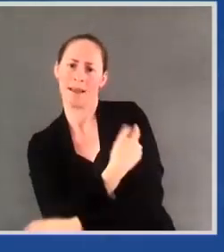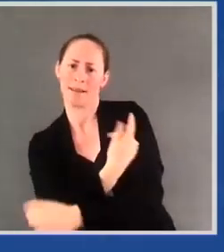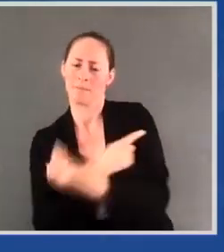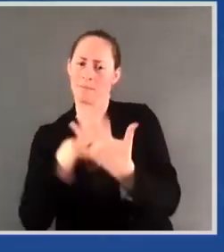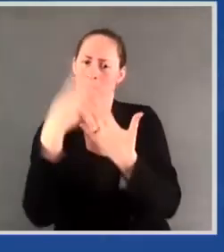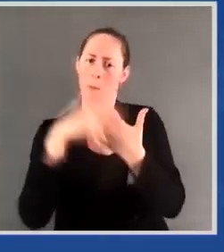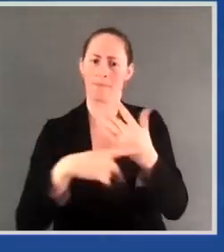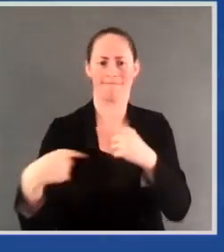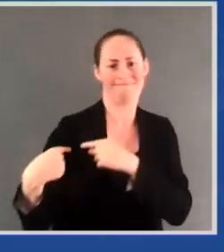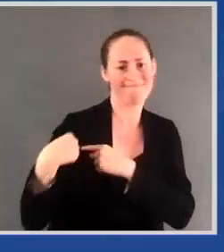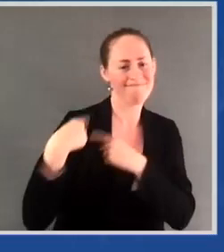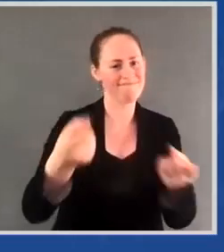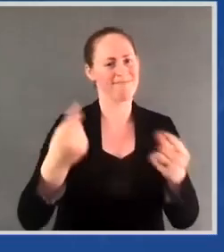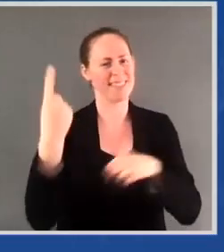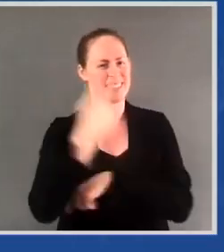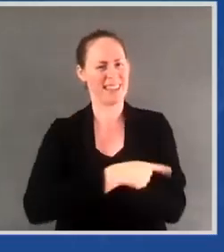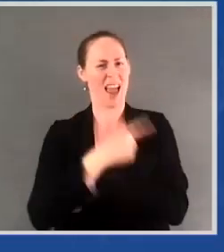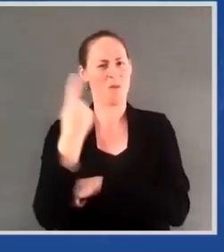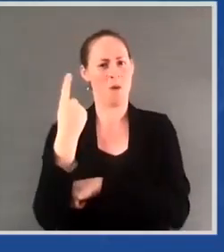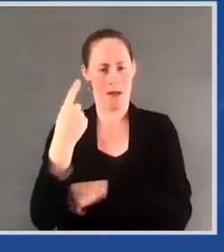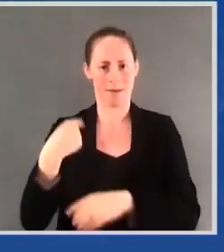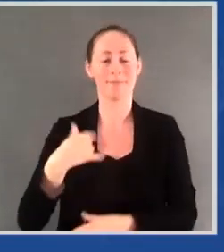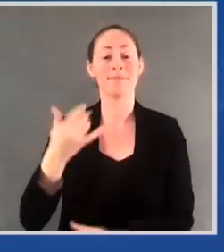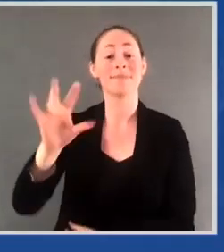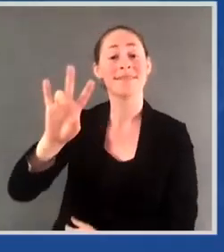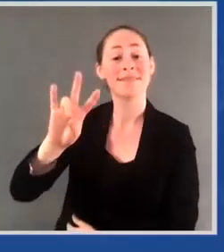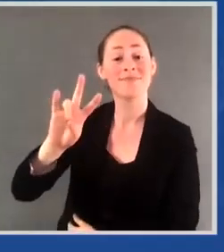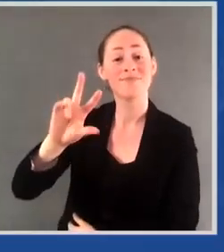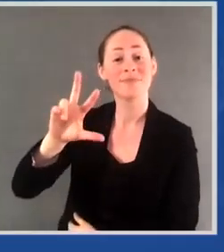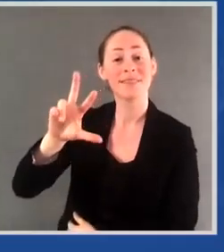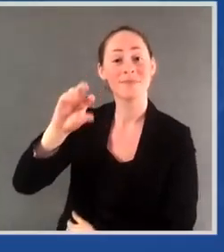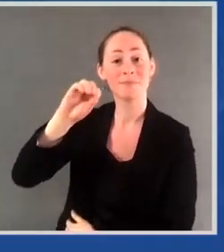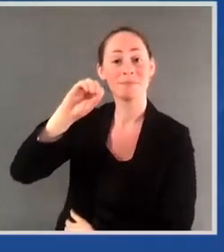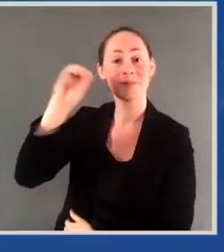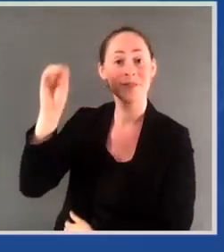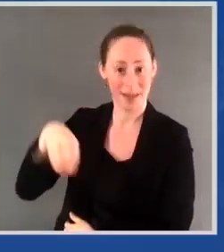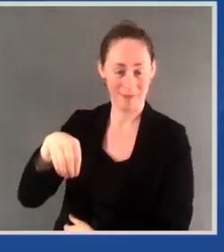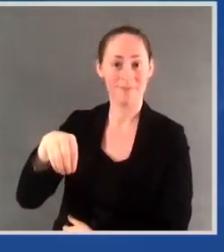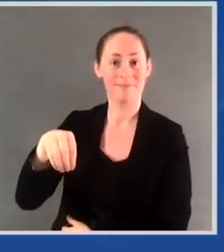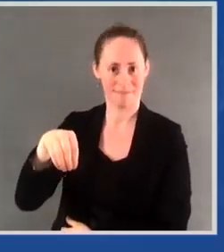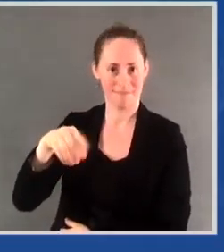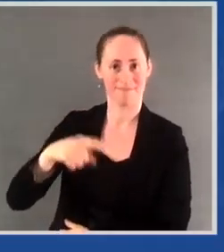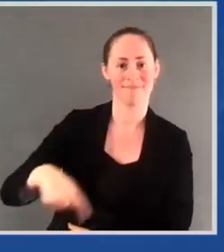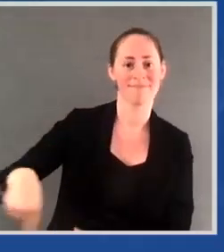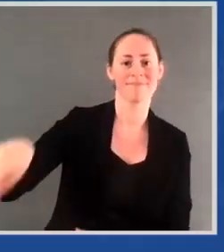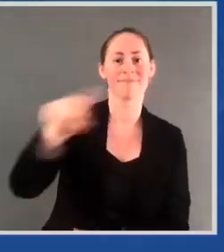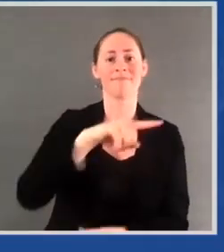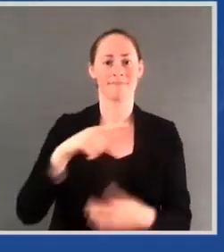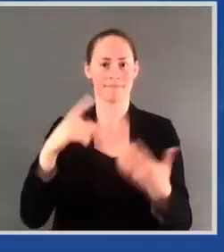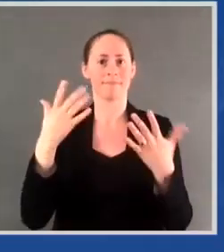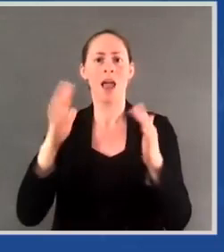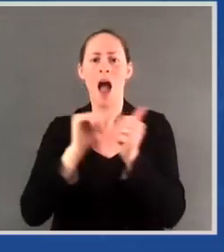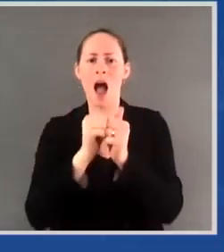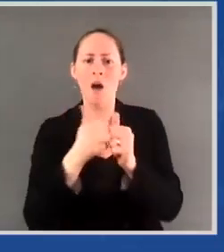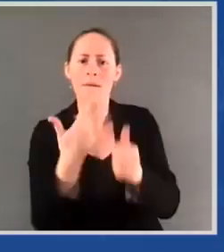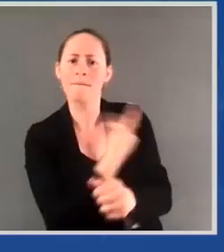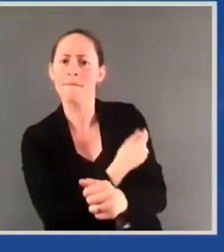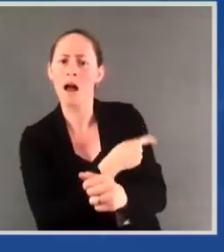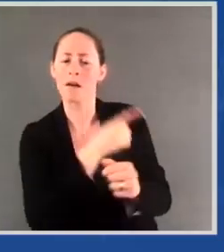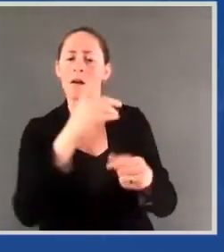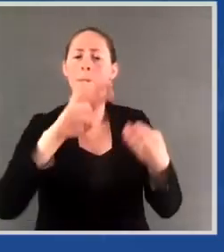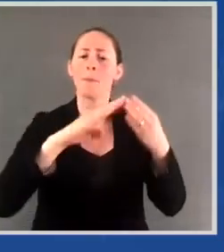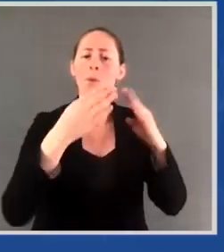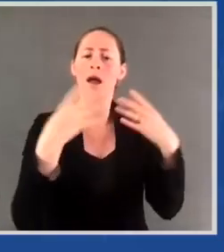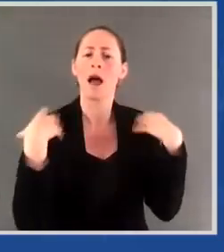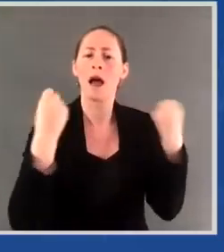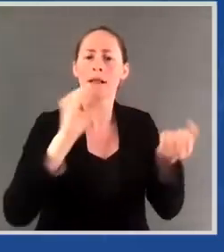73% of the shots administered at community health centers through the federal program, and more than 58% of